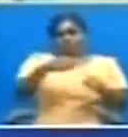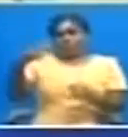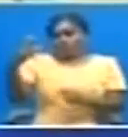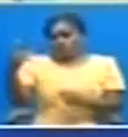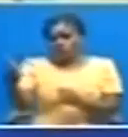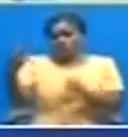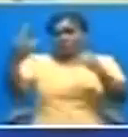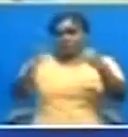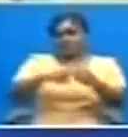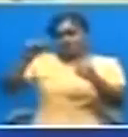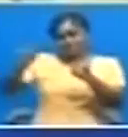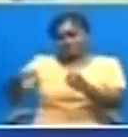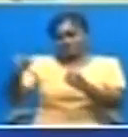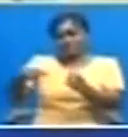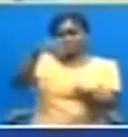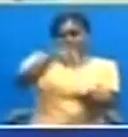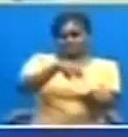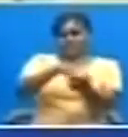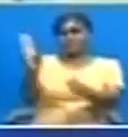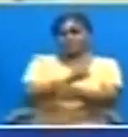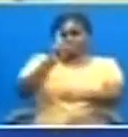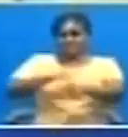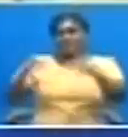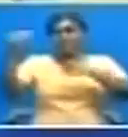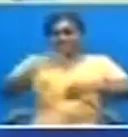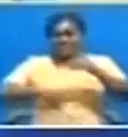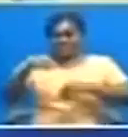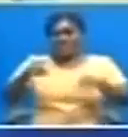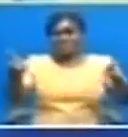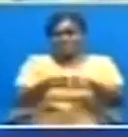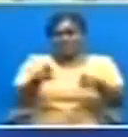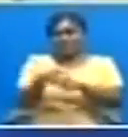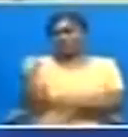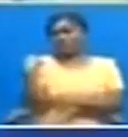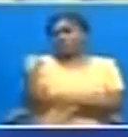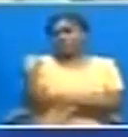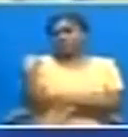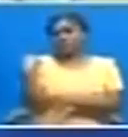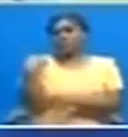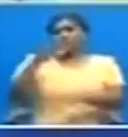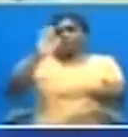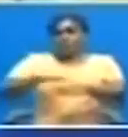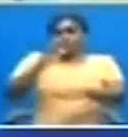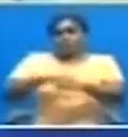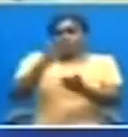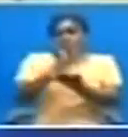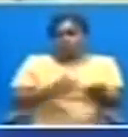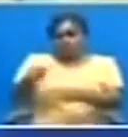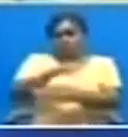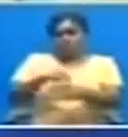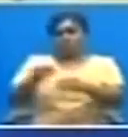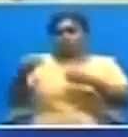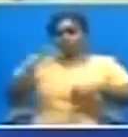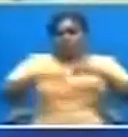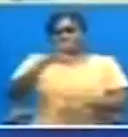72,000 polling stations will be used in the election, and of course the numbers that have been very impressive on the part of the National Elections